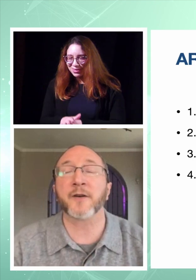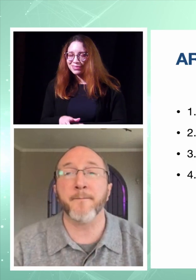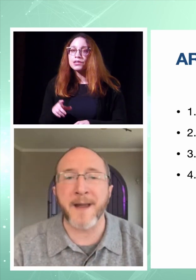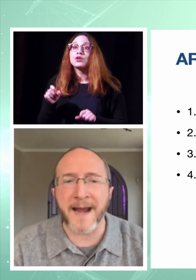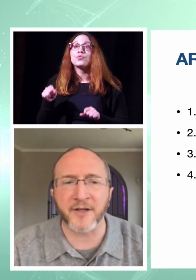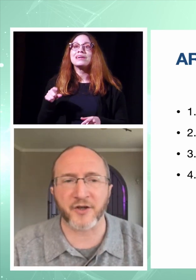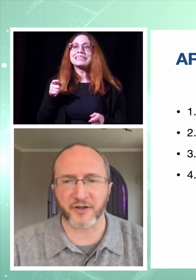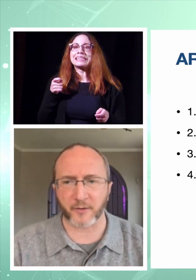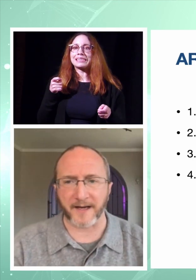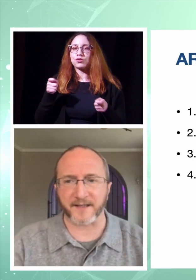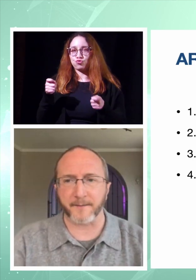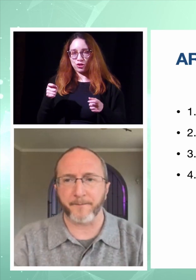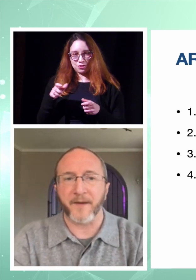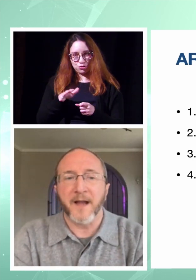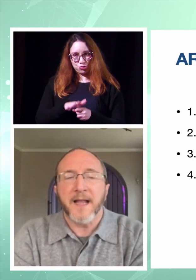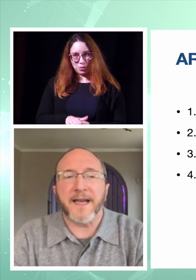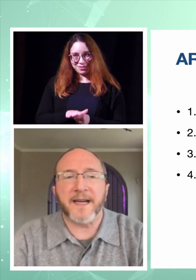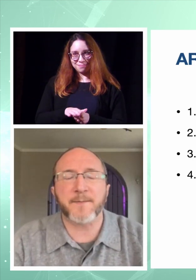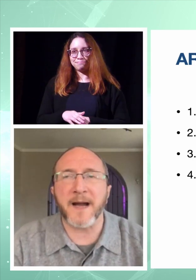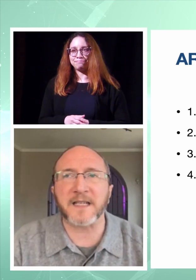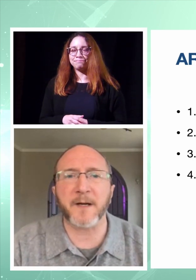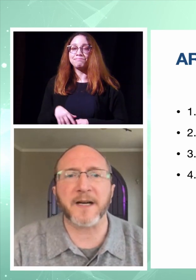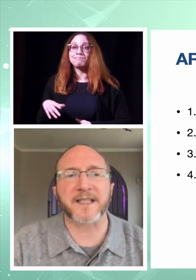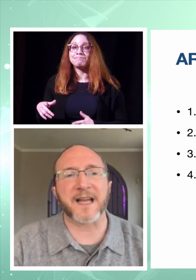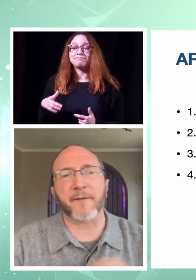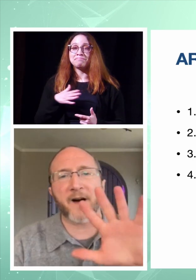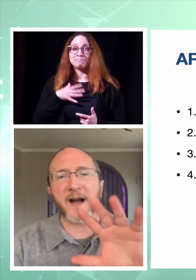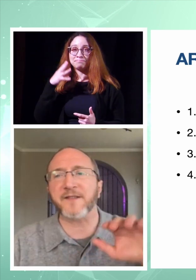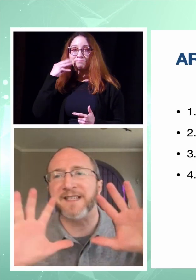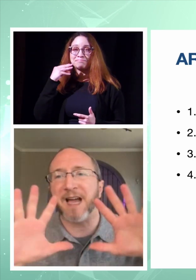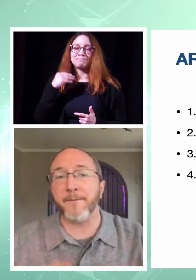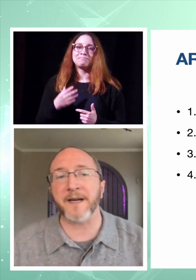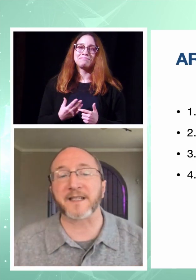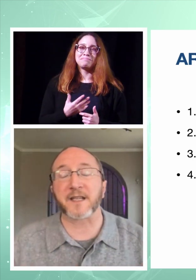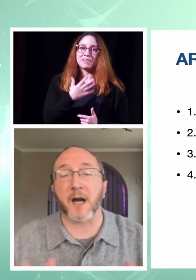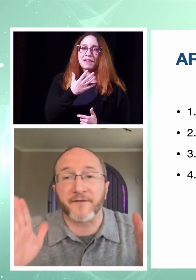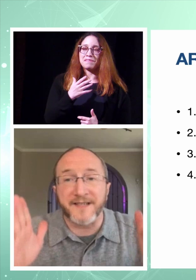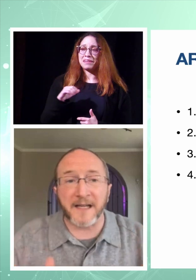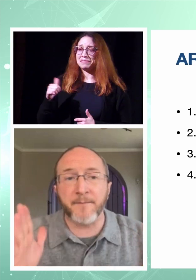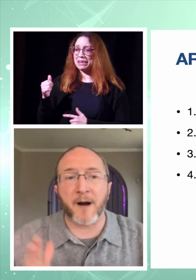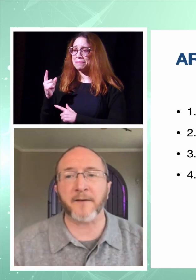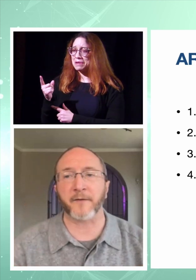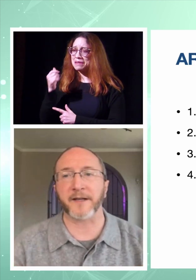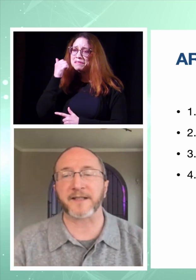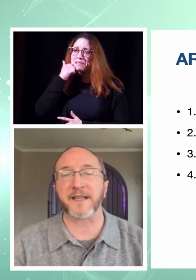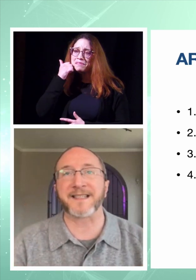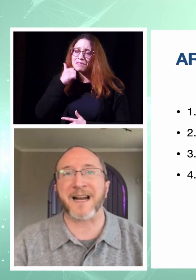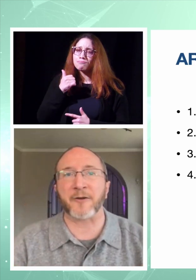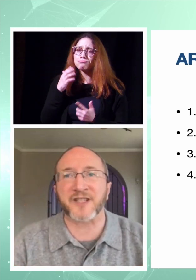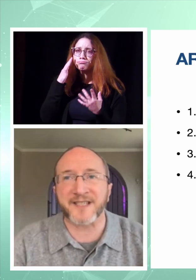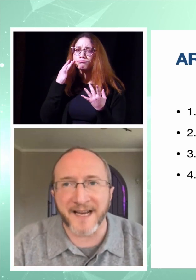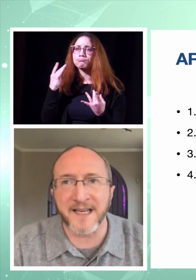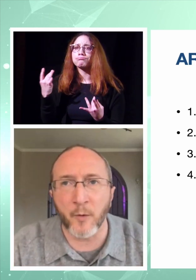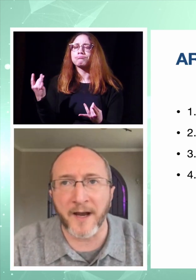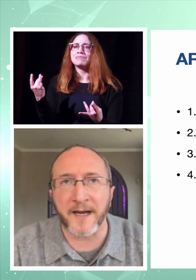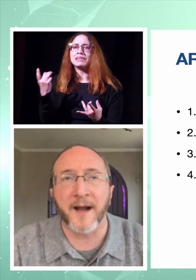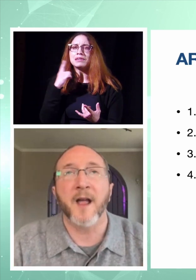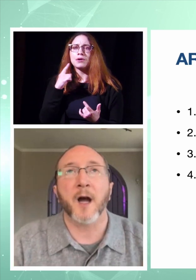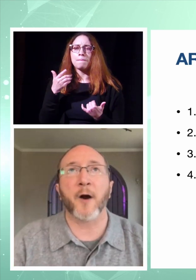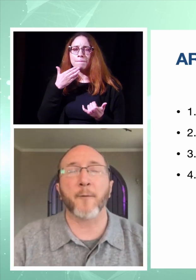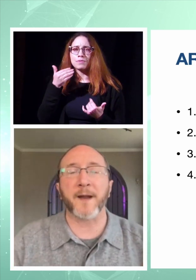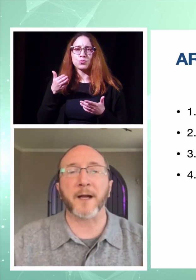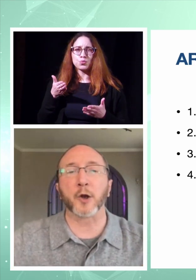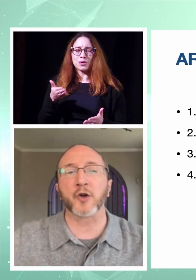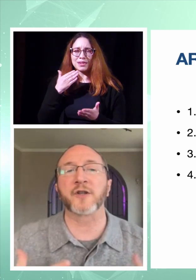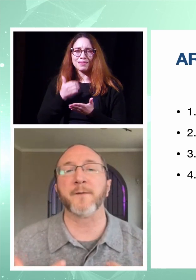can learn to manage stress. And it's my experience that 5 to 10 minutes of daily mindfulness is an outstanding way